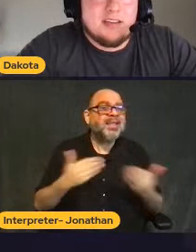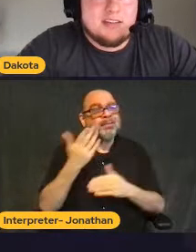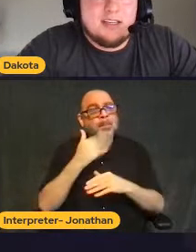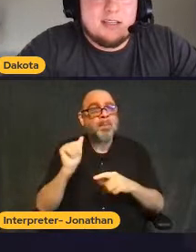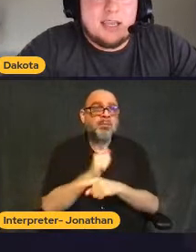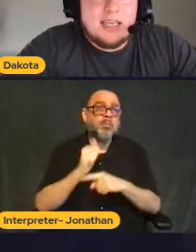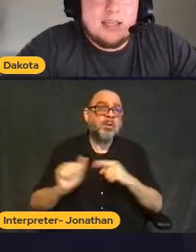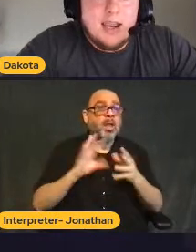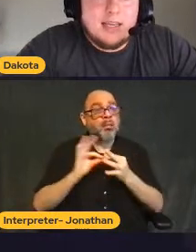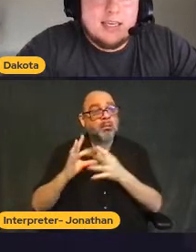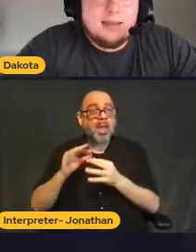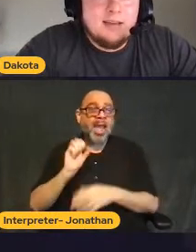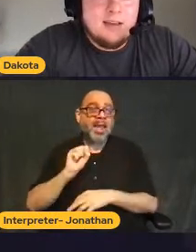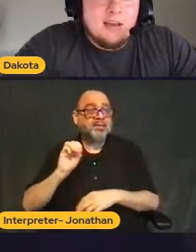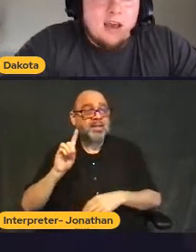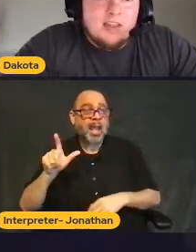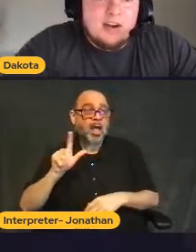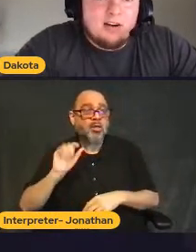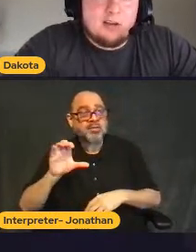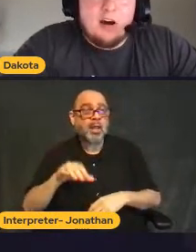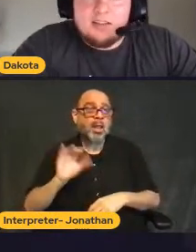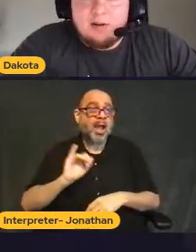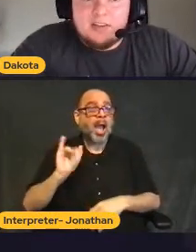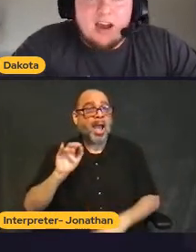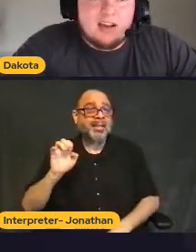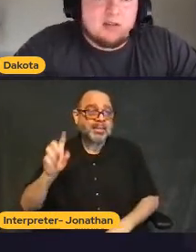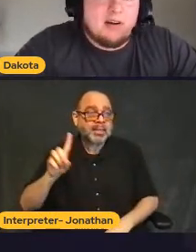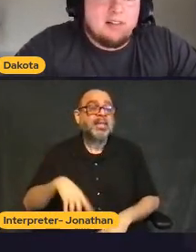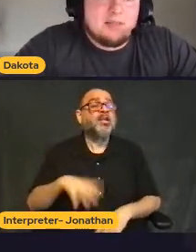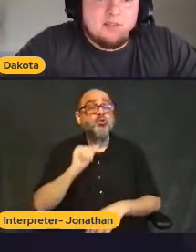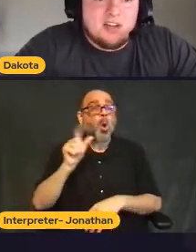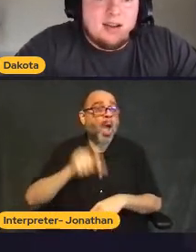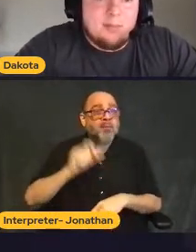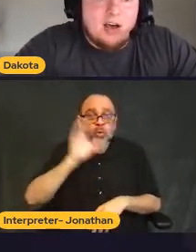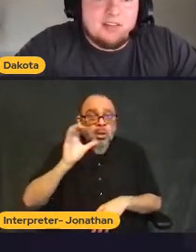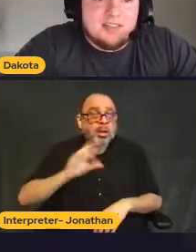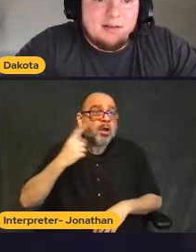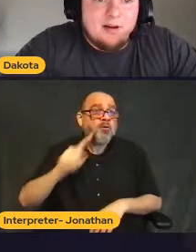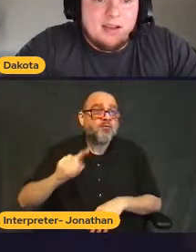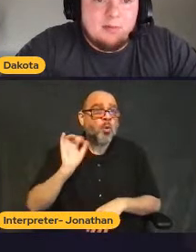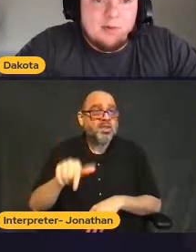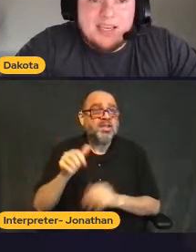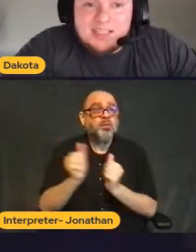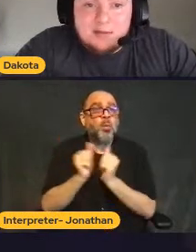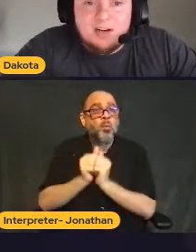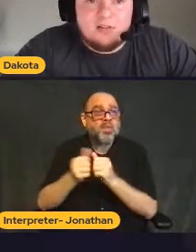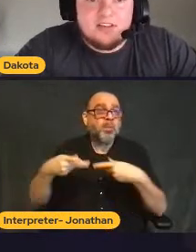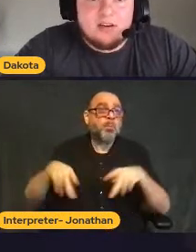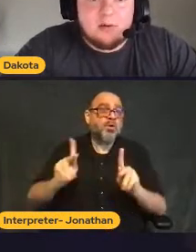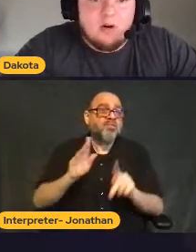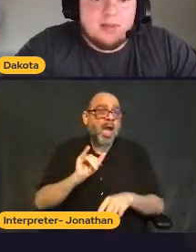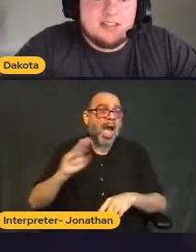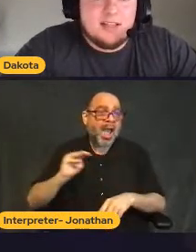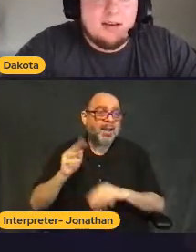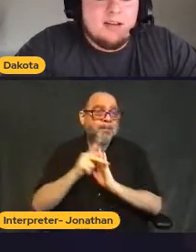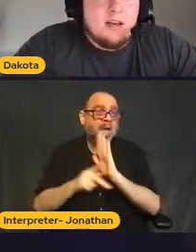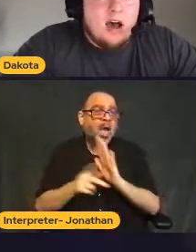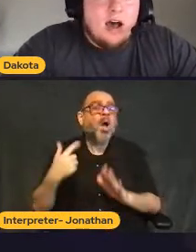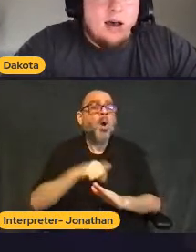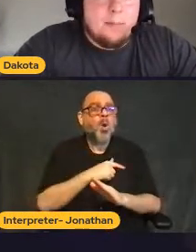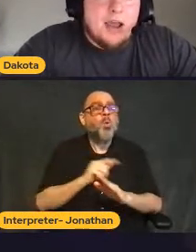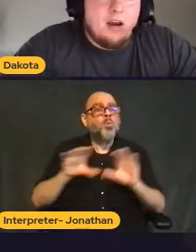go in the SDLC, like in their IDE. They don't have to go hunting around the docs to write our least privilege IAM policy, right? We make it easy to meet our own security requirements. And